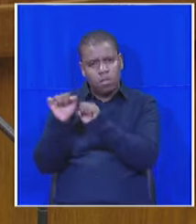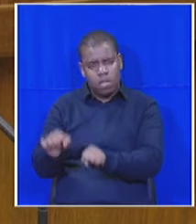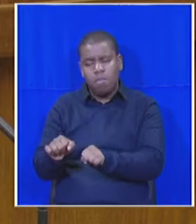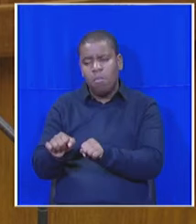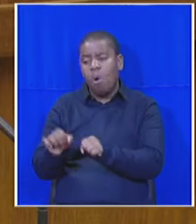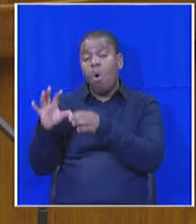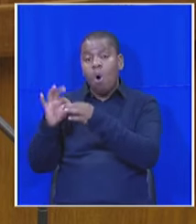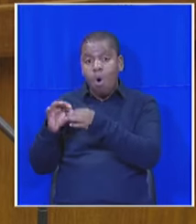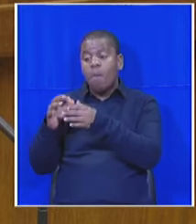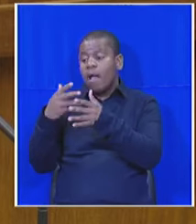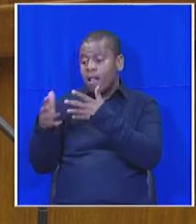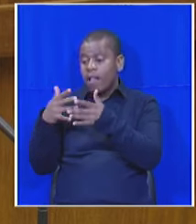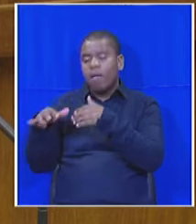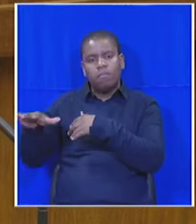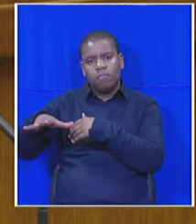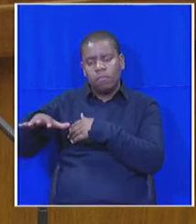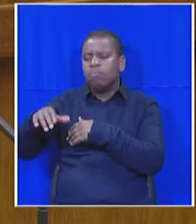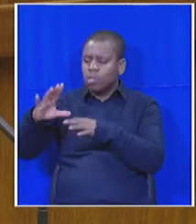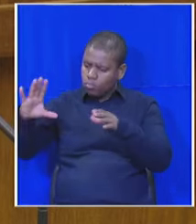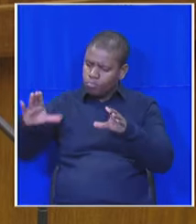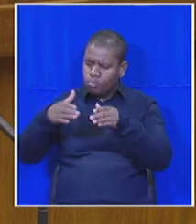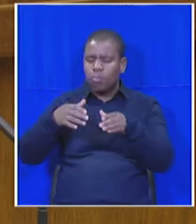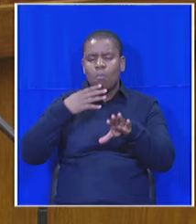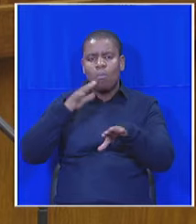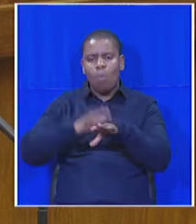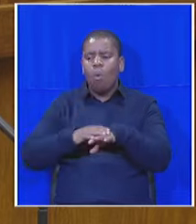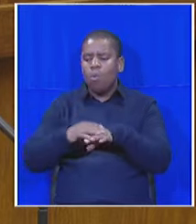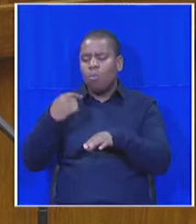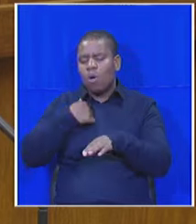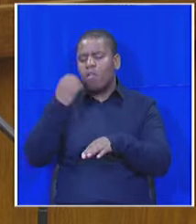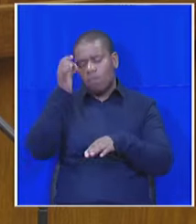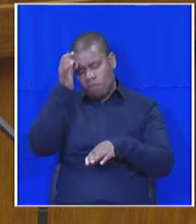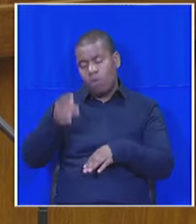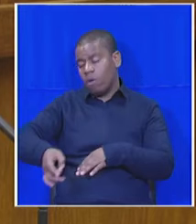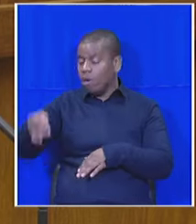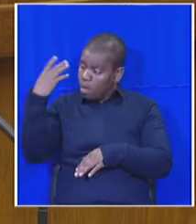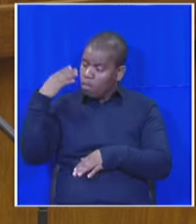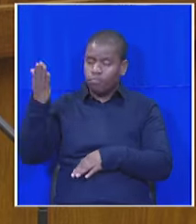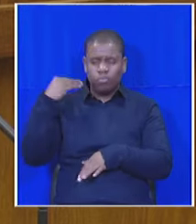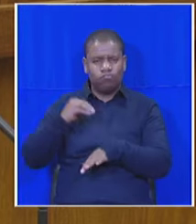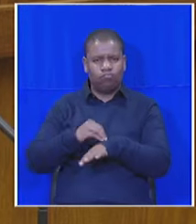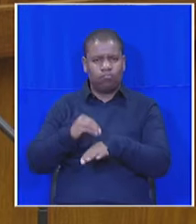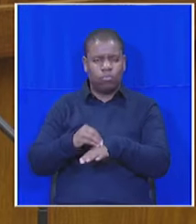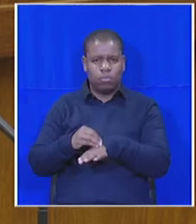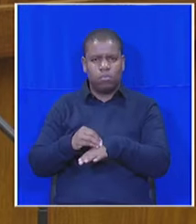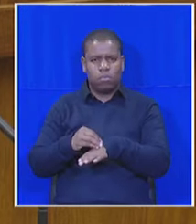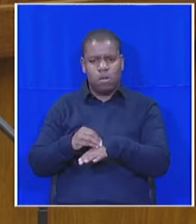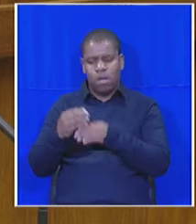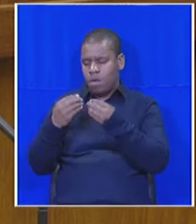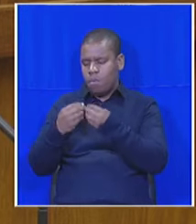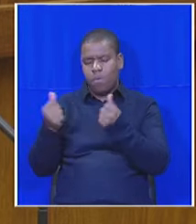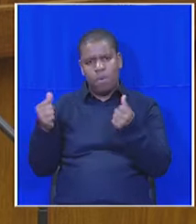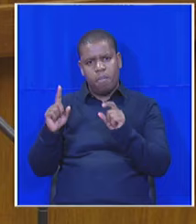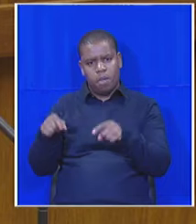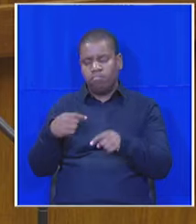system that was supposed to have been amalgamated, want us to forget where we come from, which is not going to happen. It